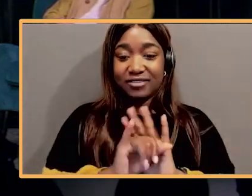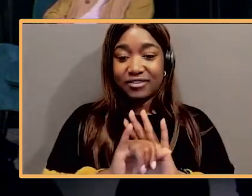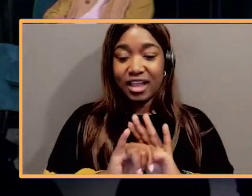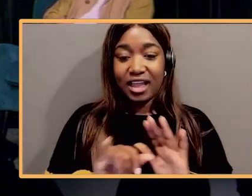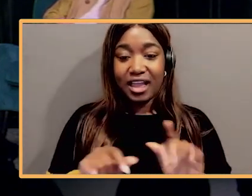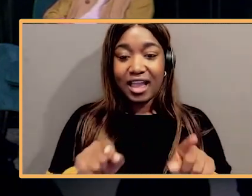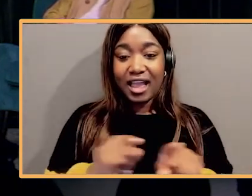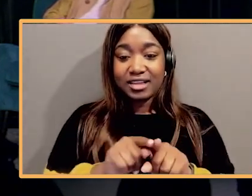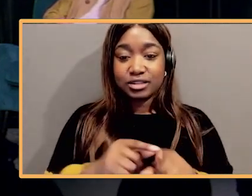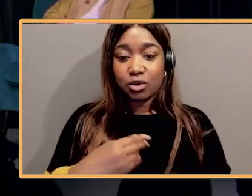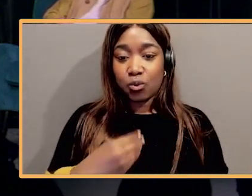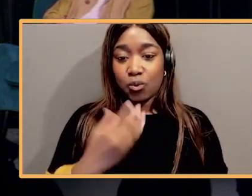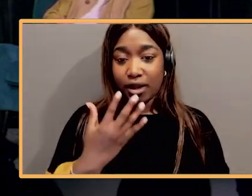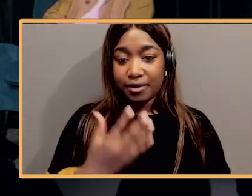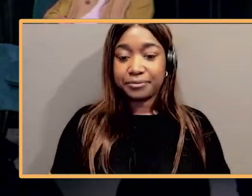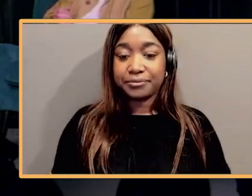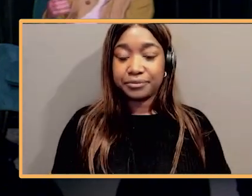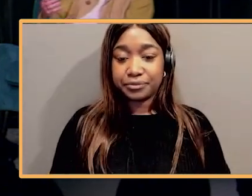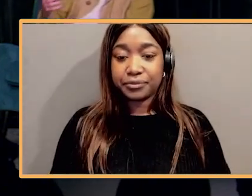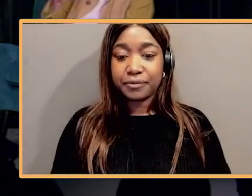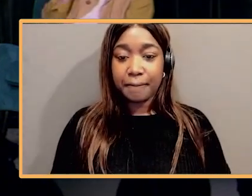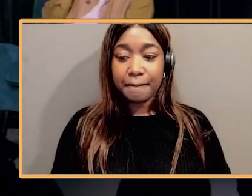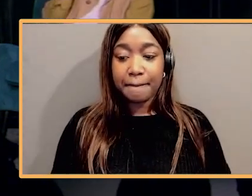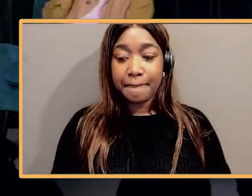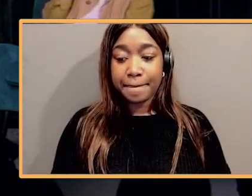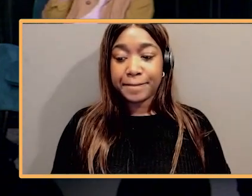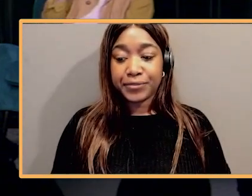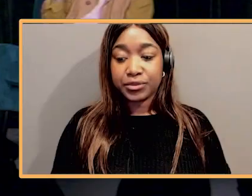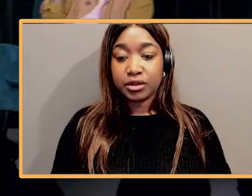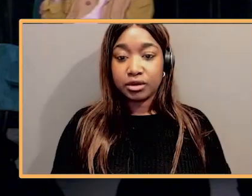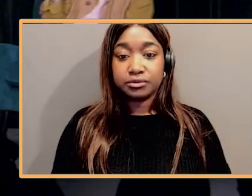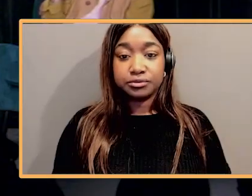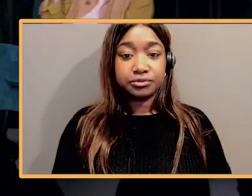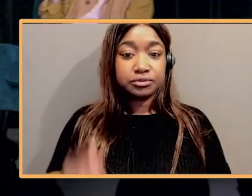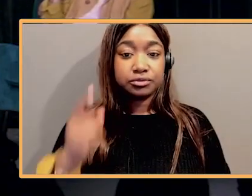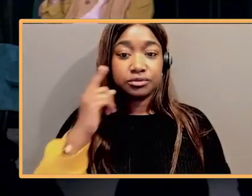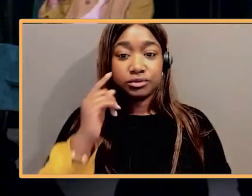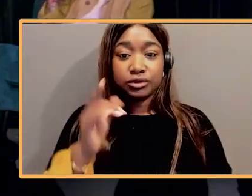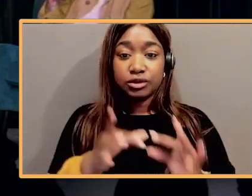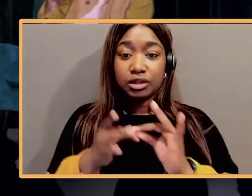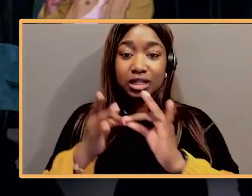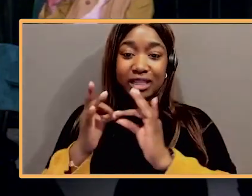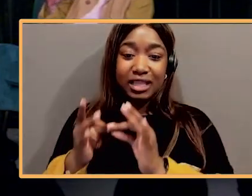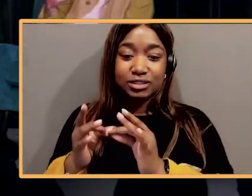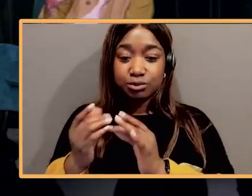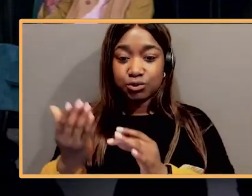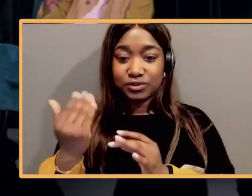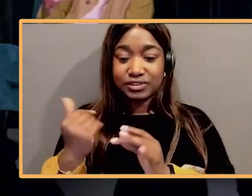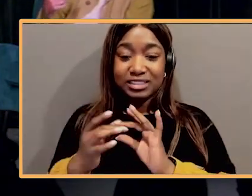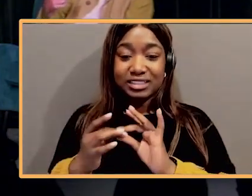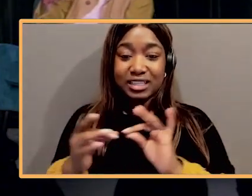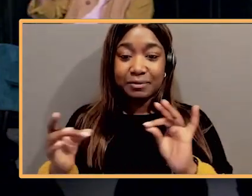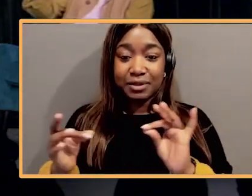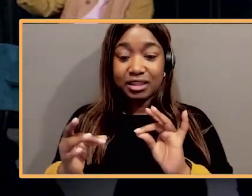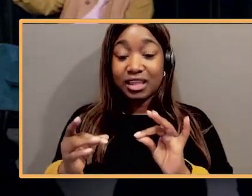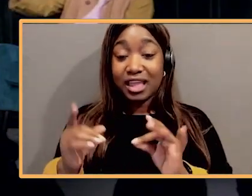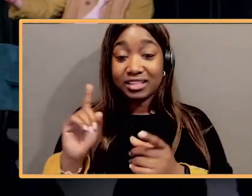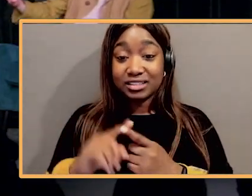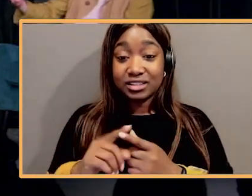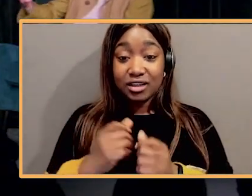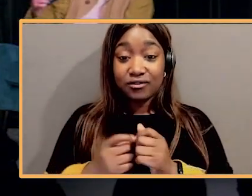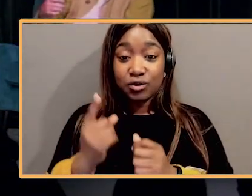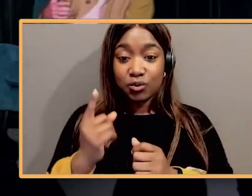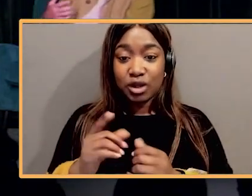And I do think this goes back to my previous statement about like, hey, until we can learn to grieve what we've lost, we'll continue